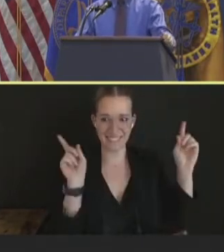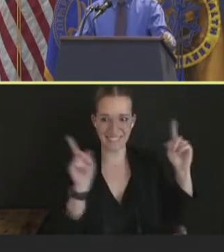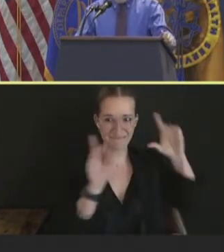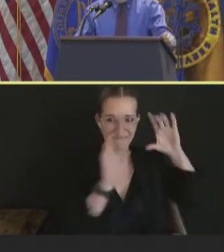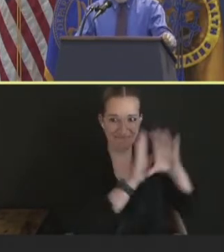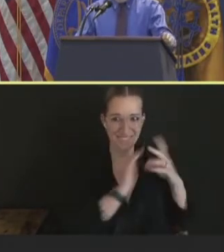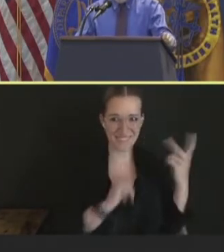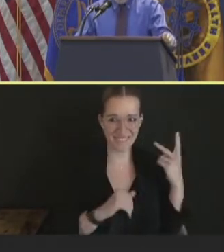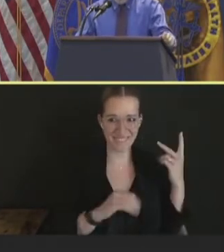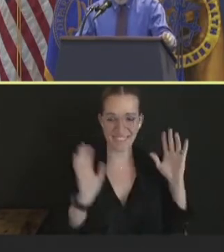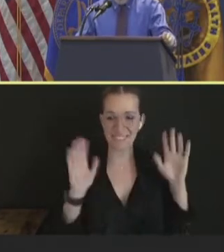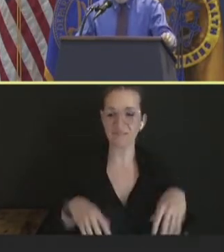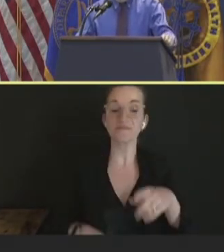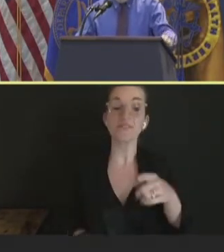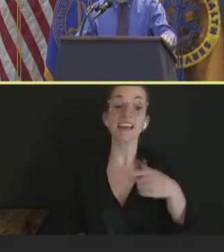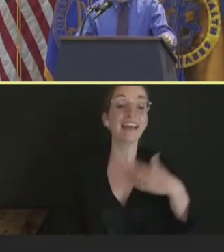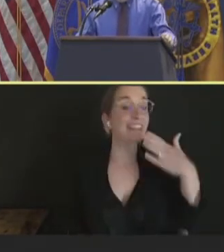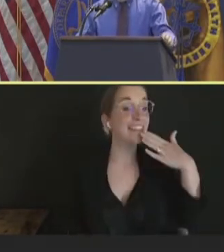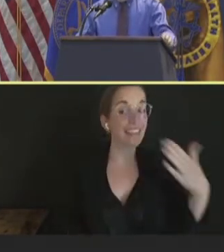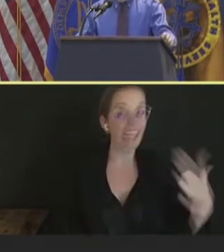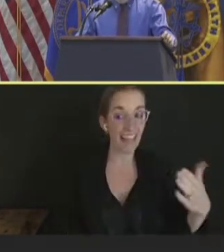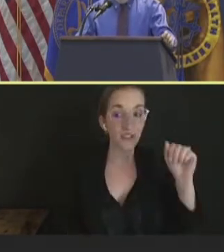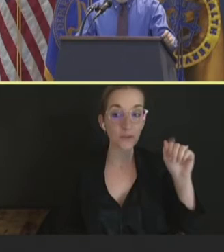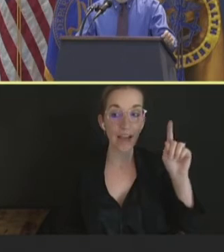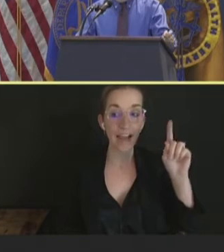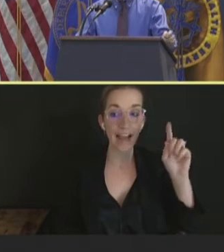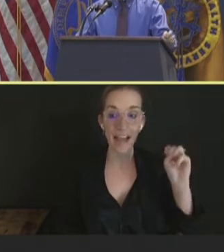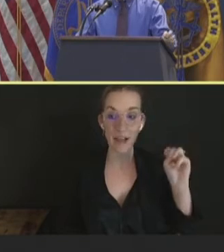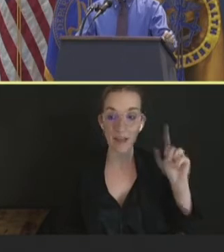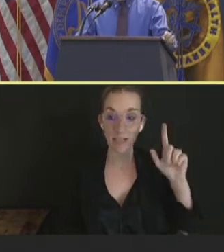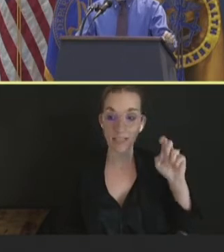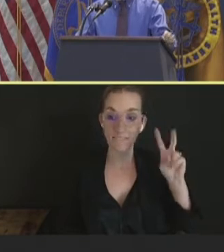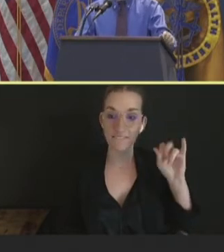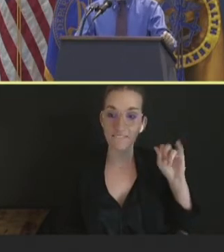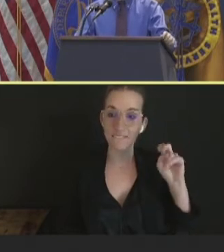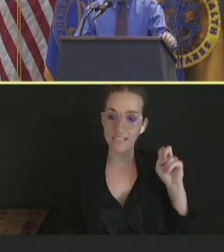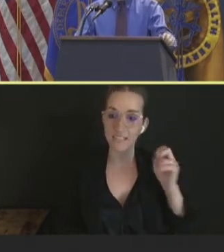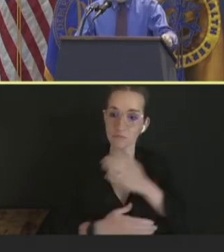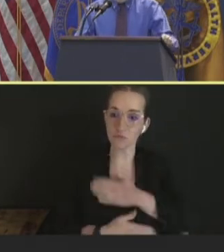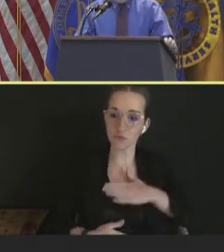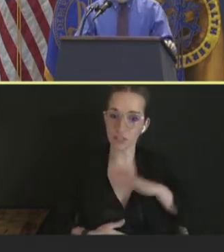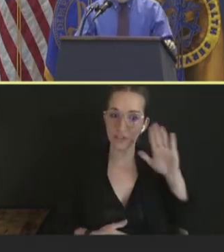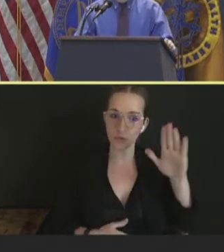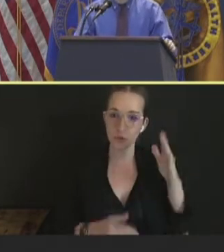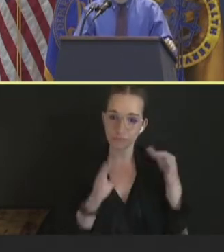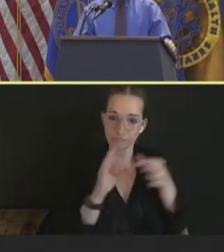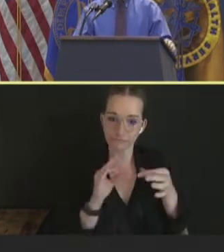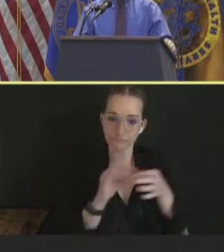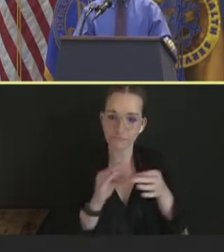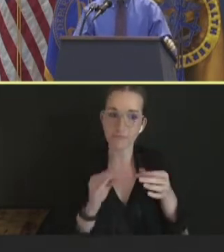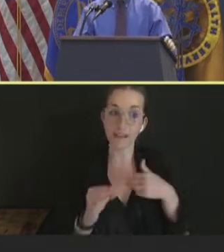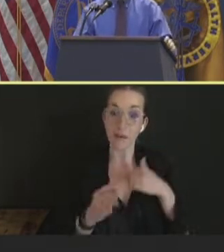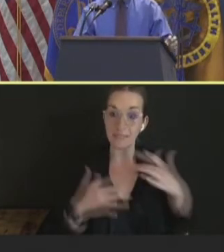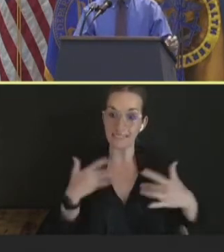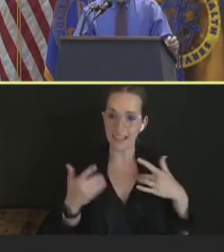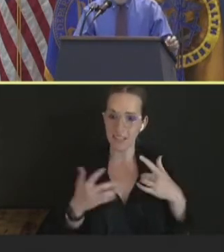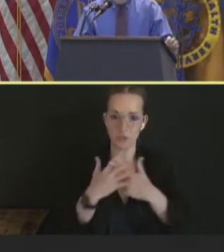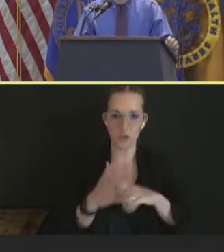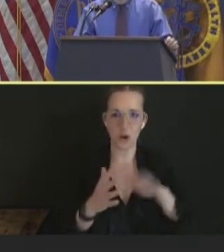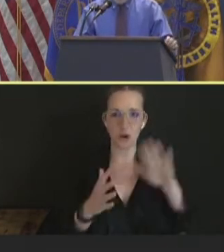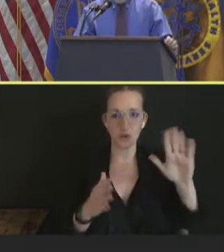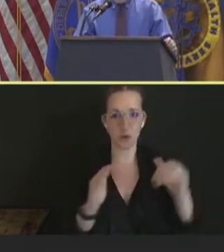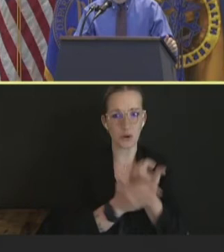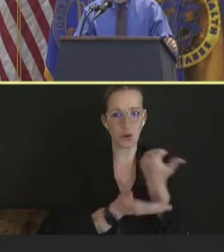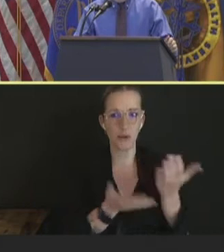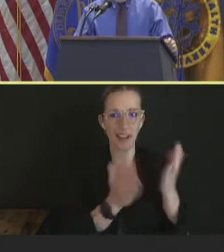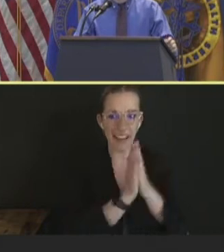thoughtful remarks. I'm excited to get started on your new charges that you've given to us this morning. I want to thank you,